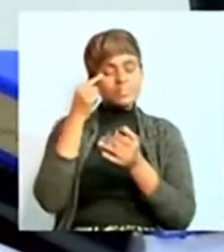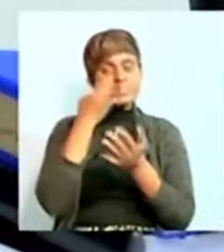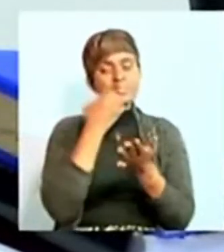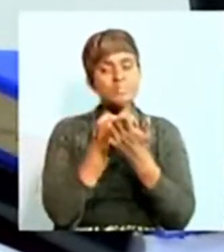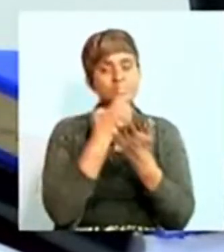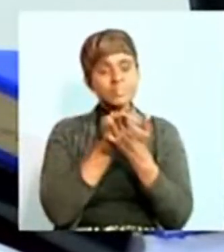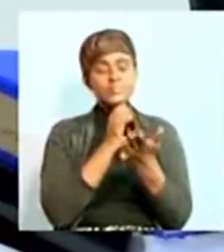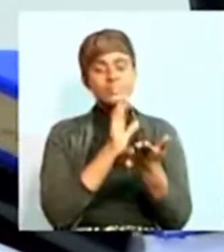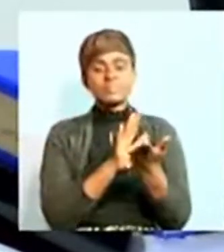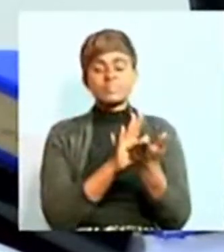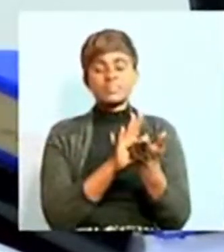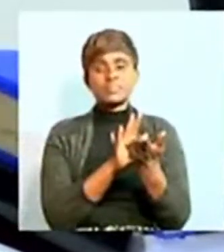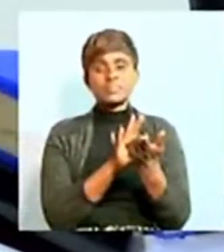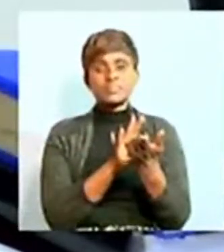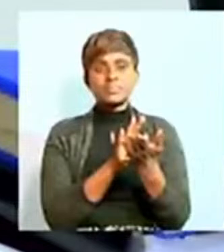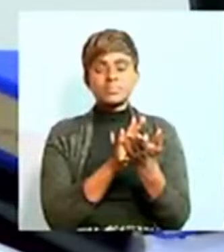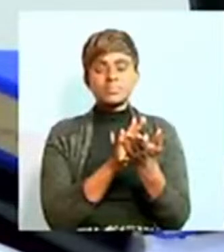evidence.